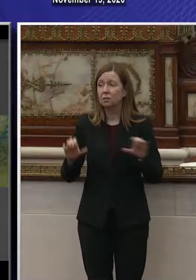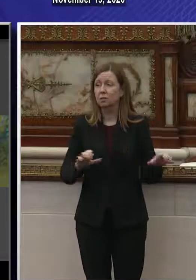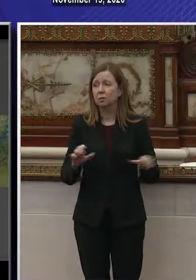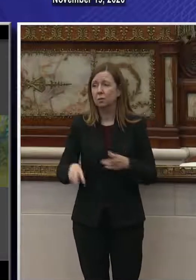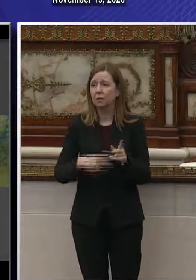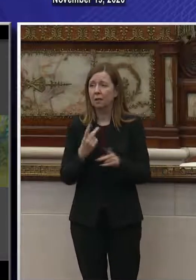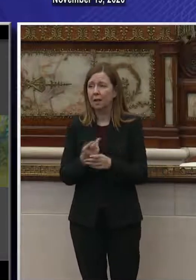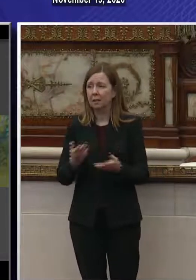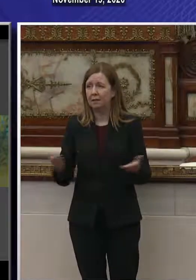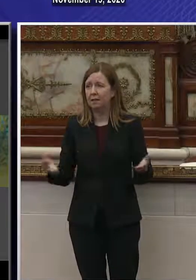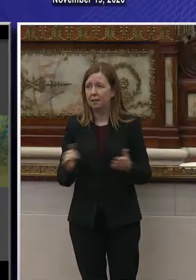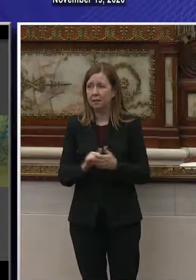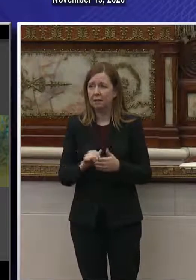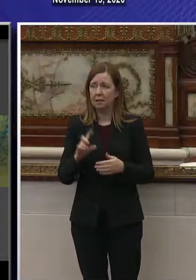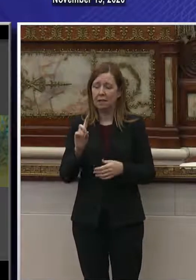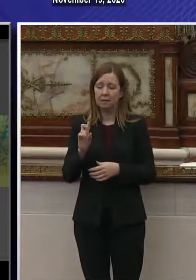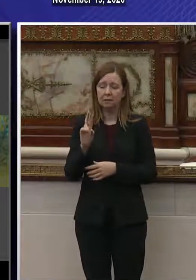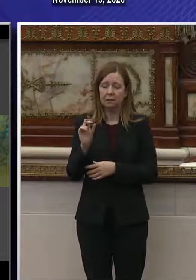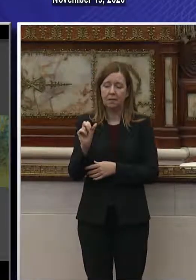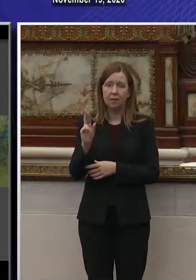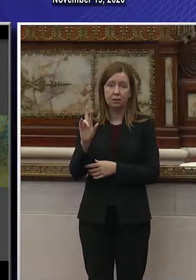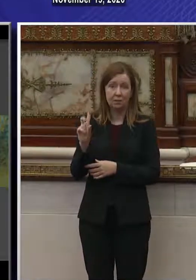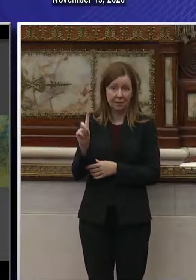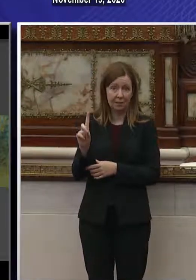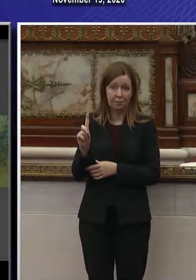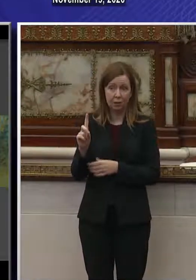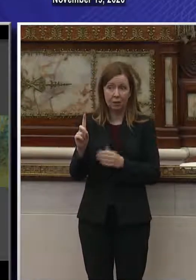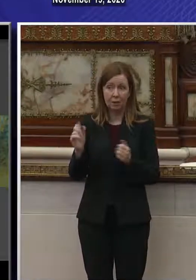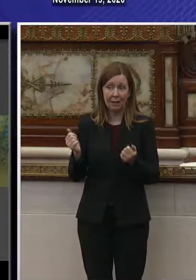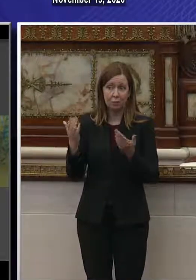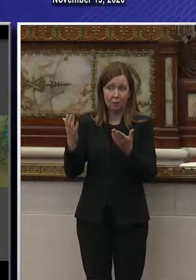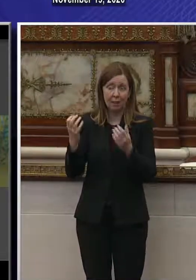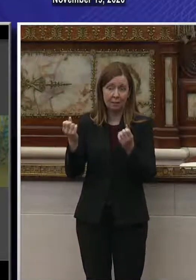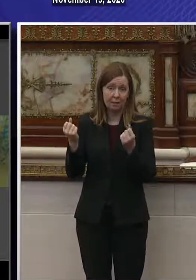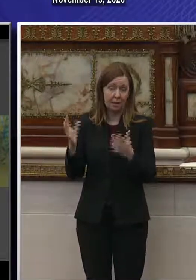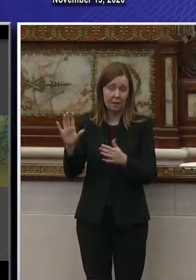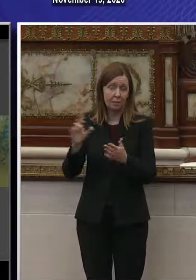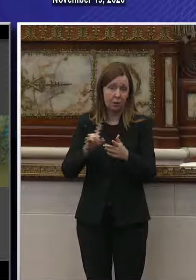of things that I think Dr. Stanford has raised in much of her